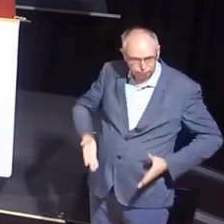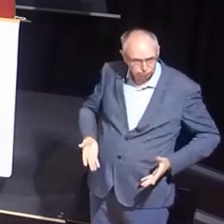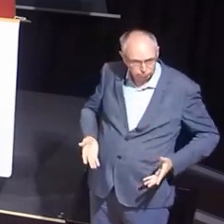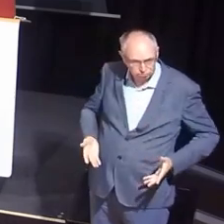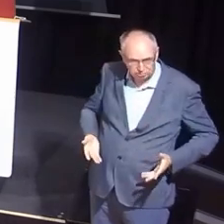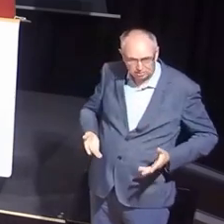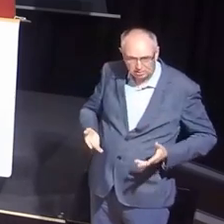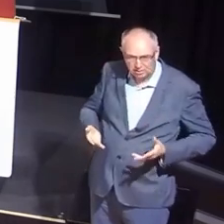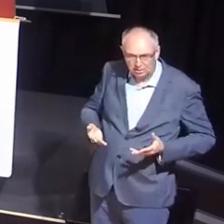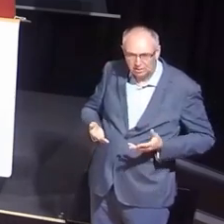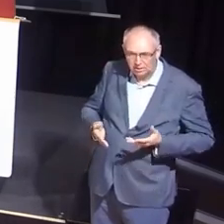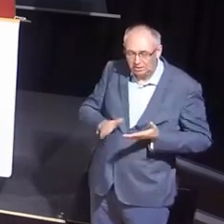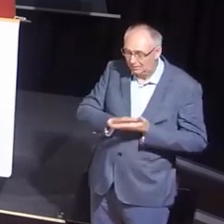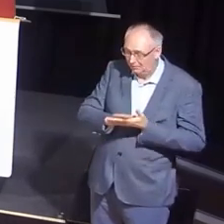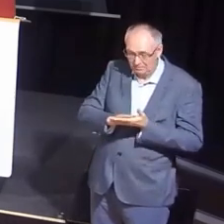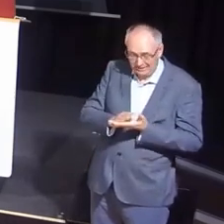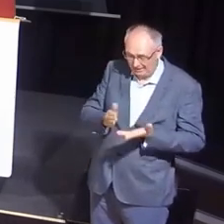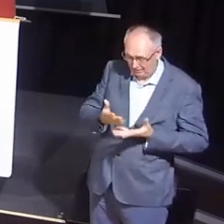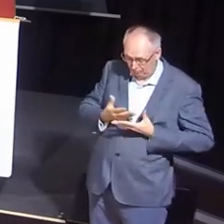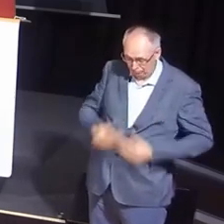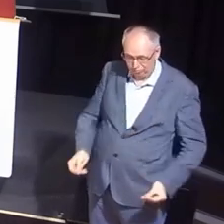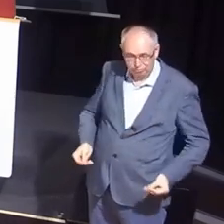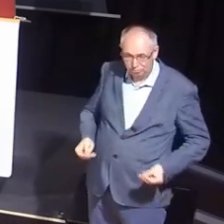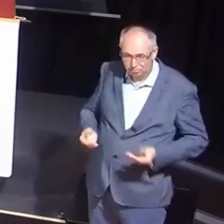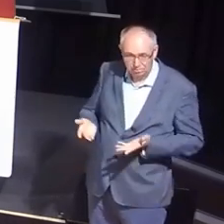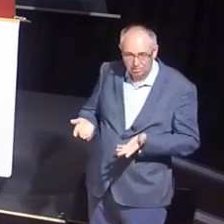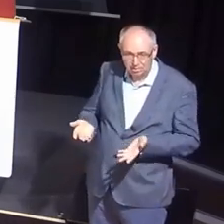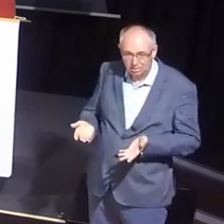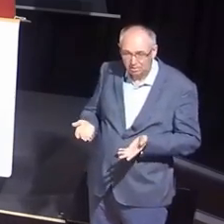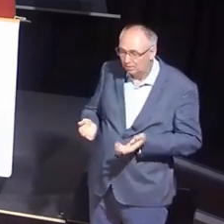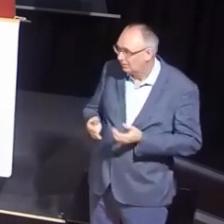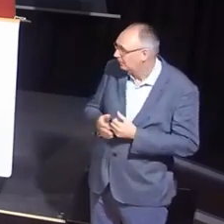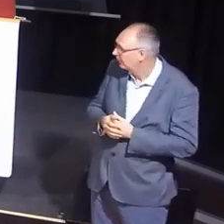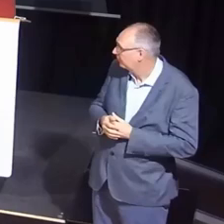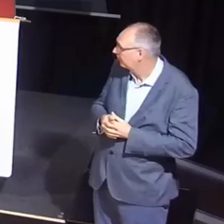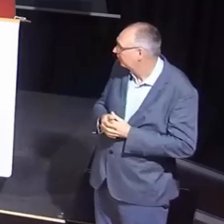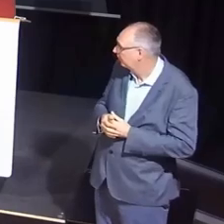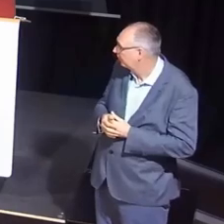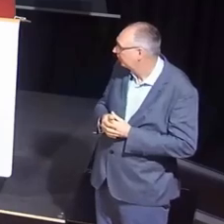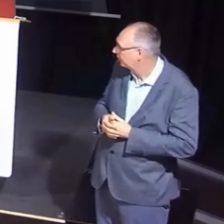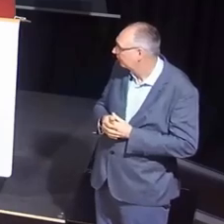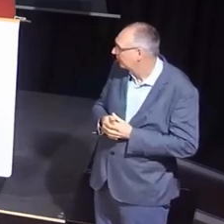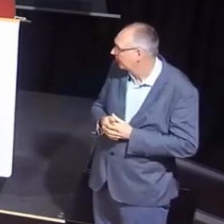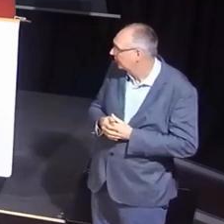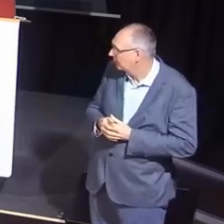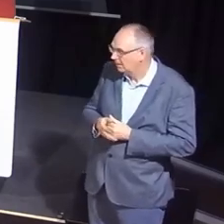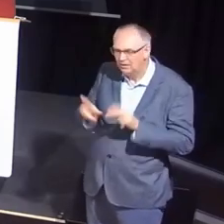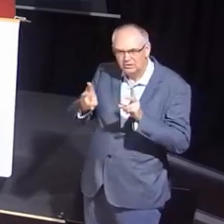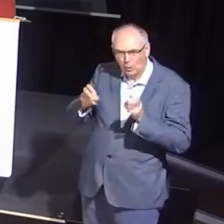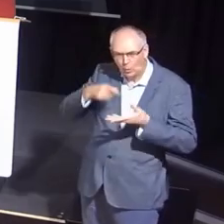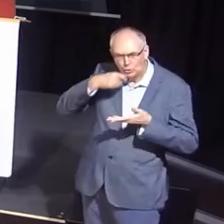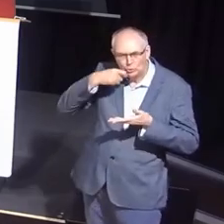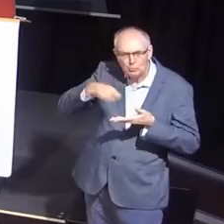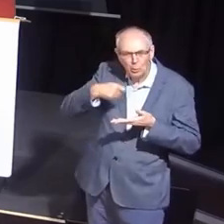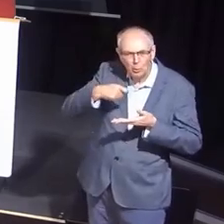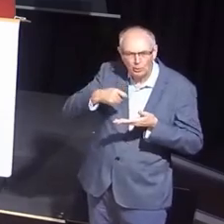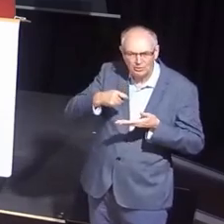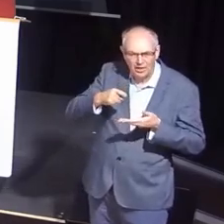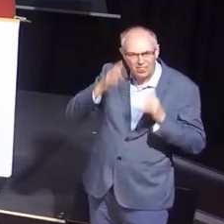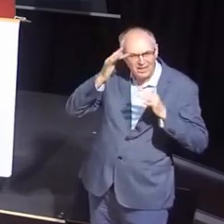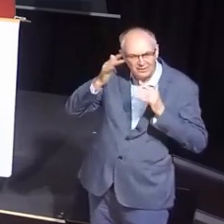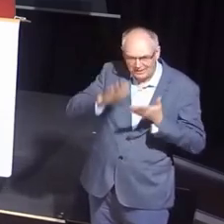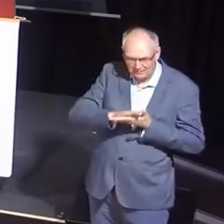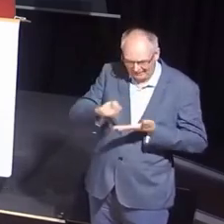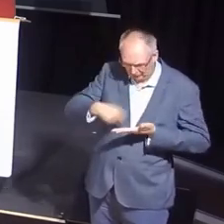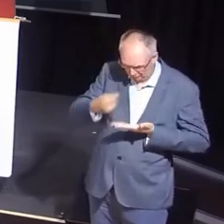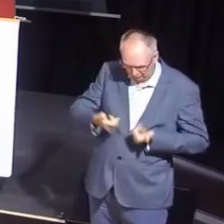end up out of steam by the end of the day. People who are privy to spoon theory, we're out of spoons. So let's see. So